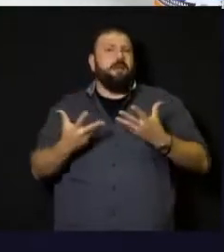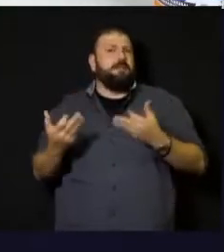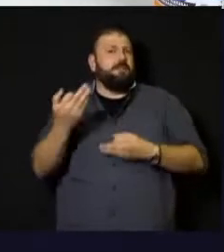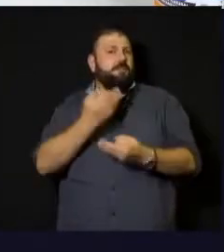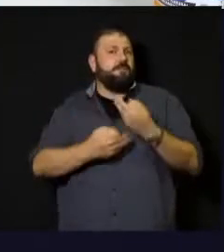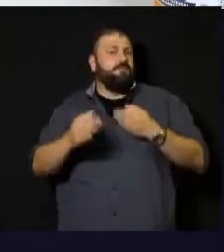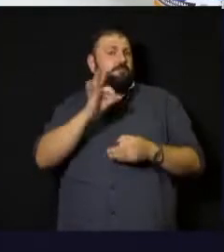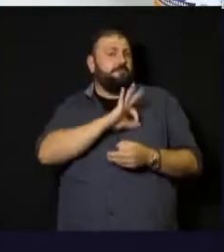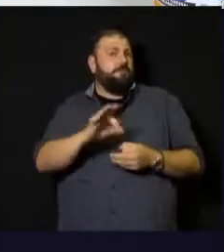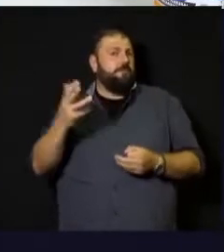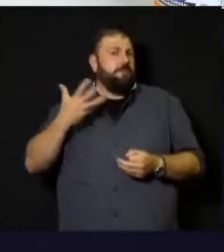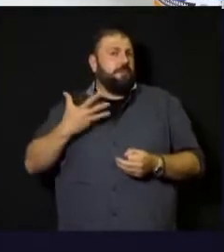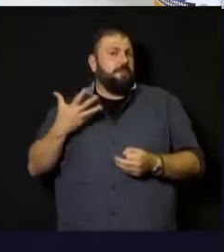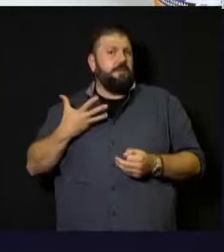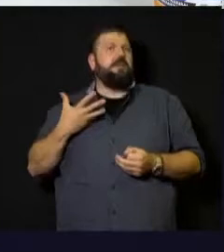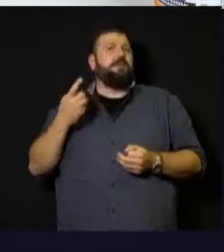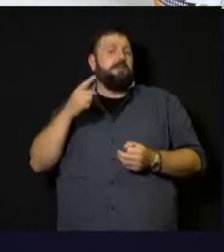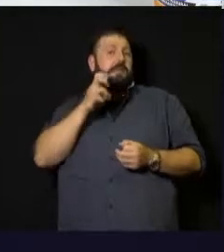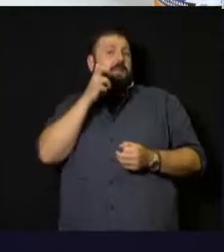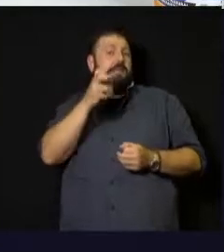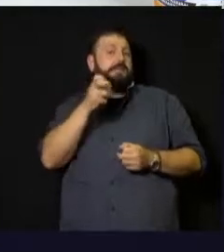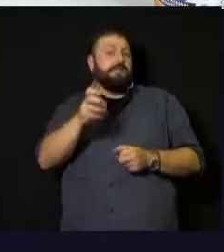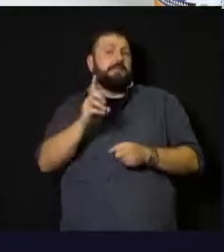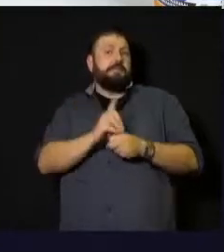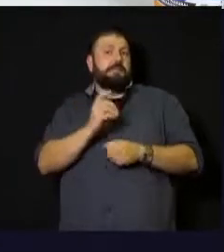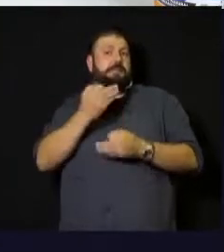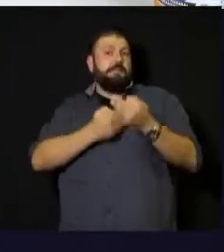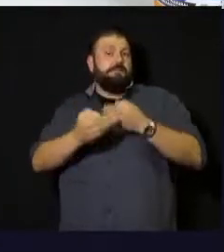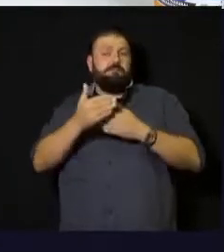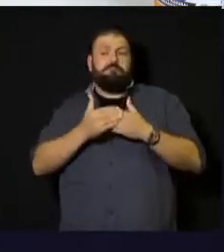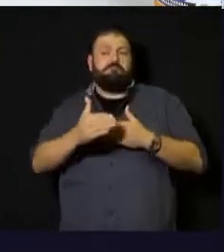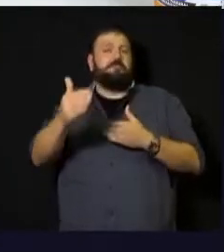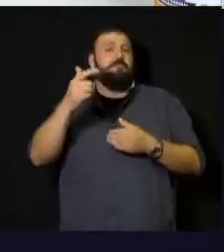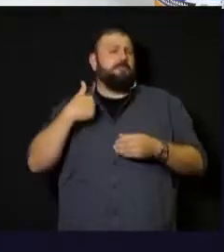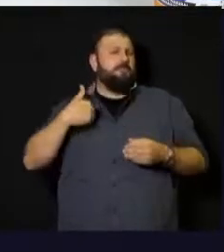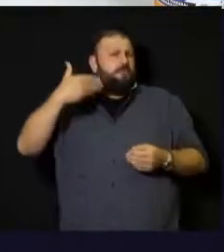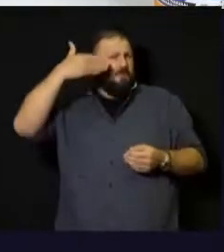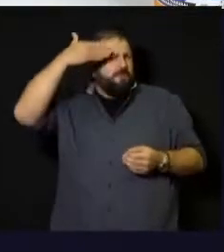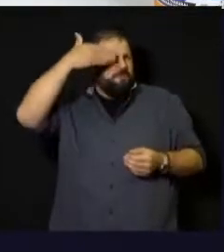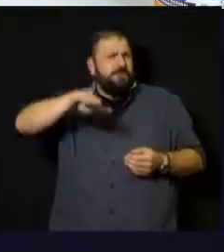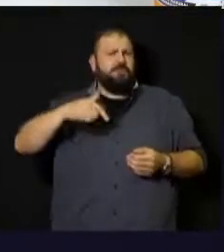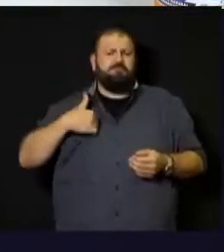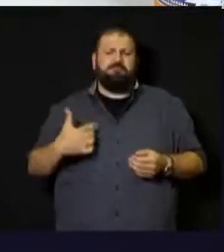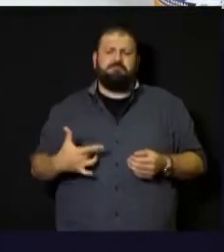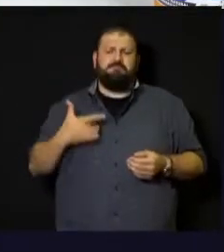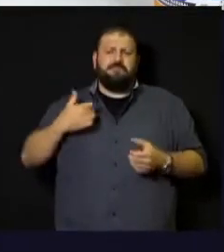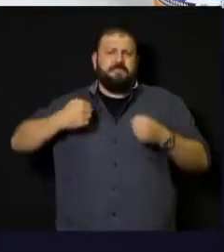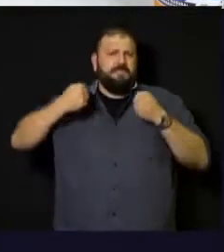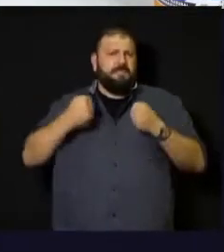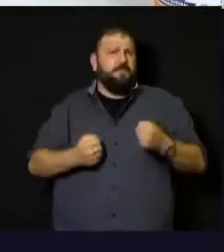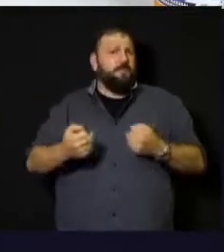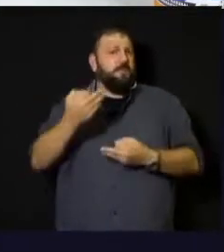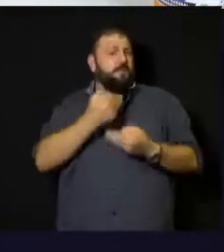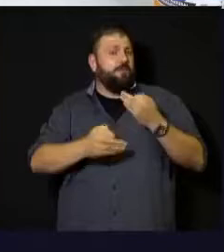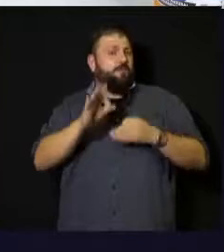What behaviors do we have to have? From then, we have to eliminate anything, because I know, I'm sure that everybody who's watching